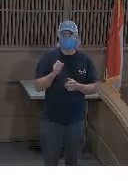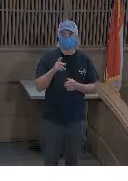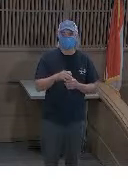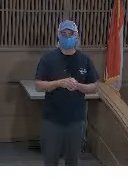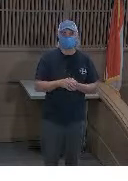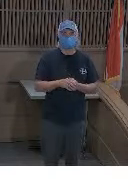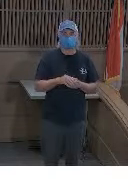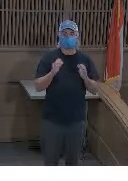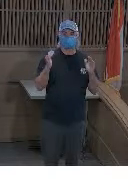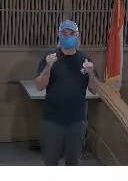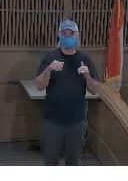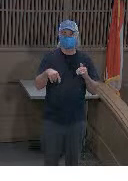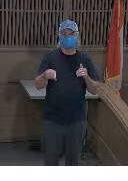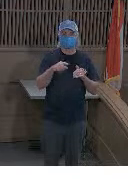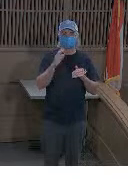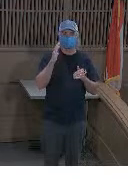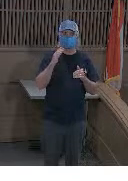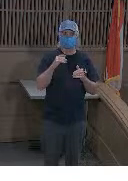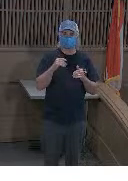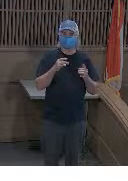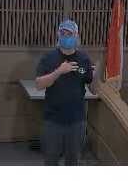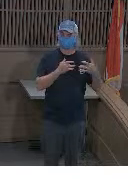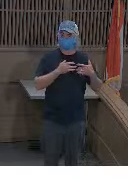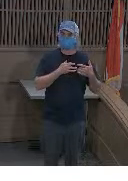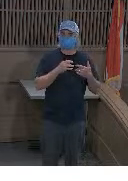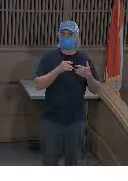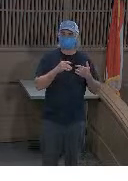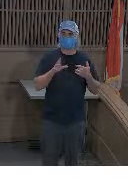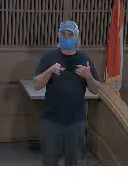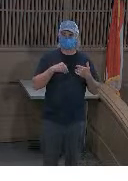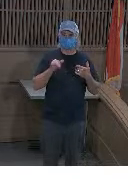We hope that you will consider getting the vaccine.